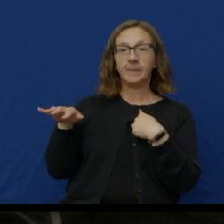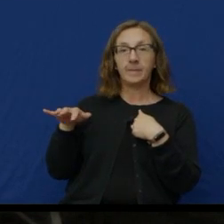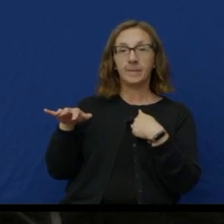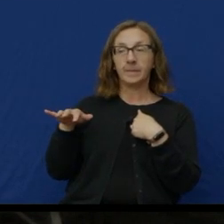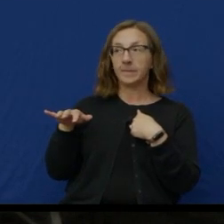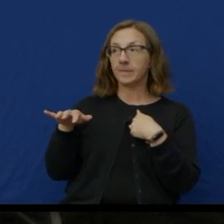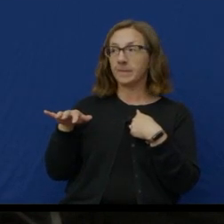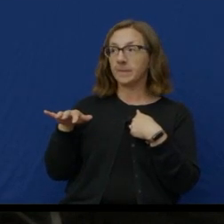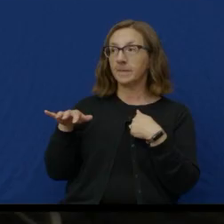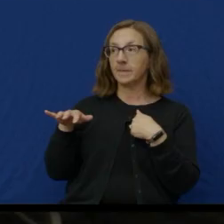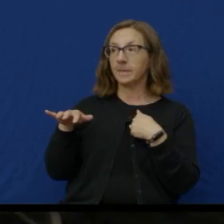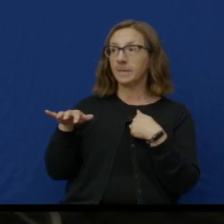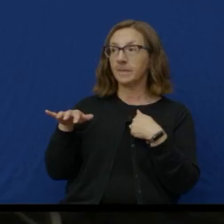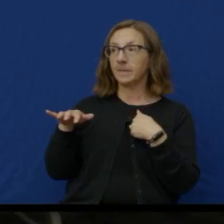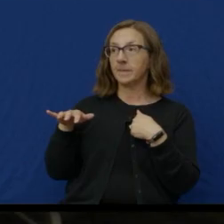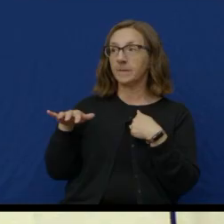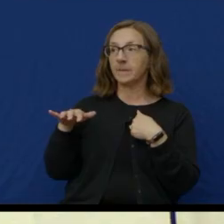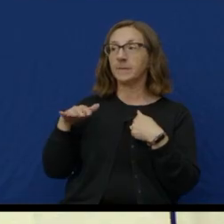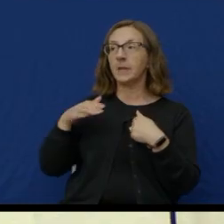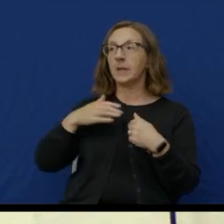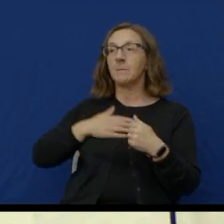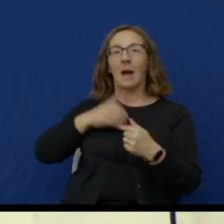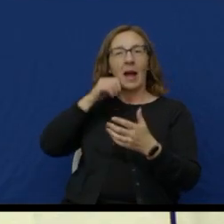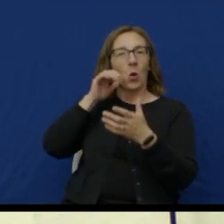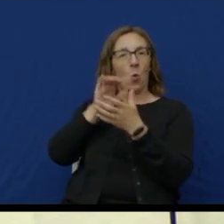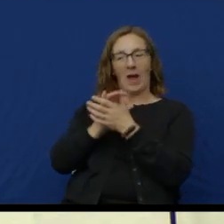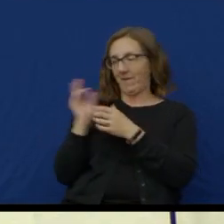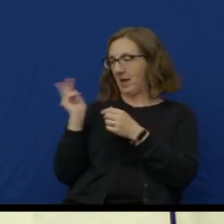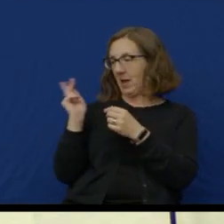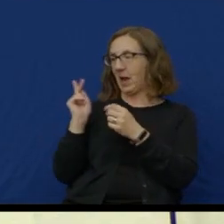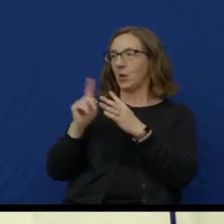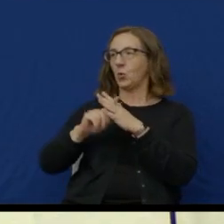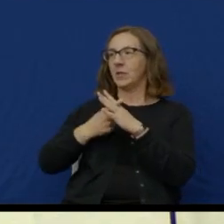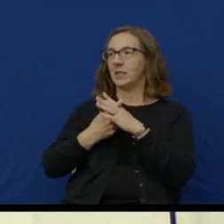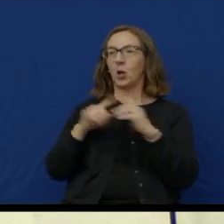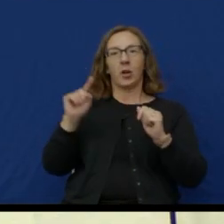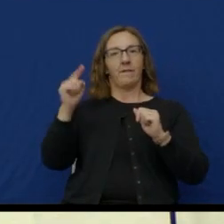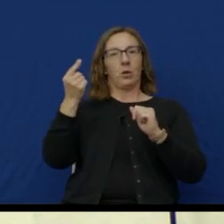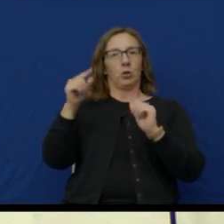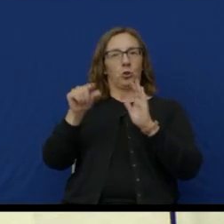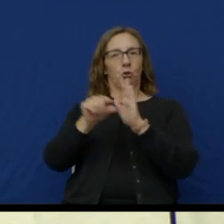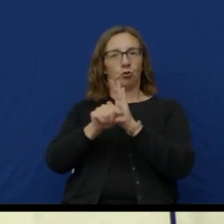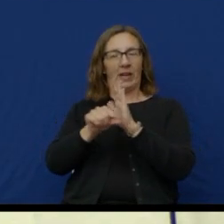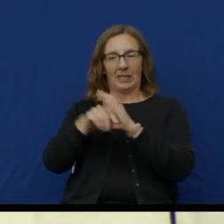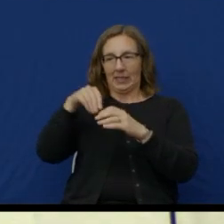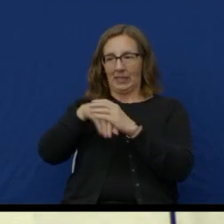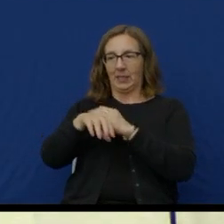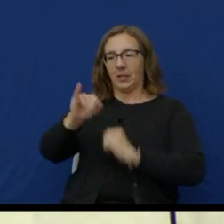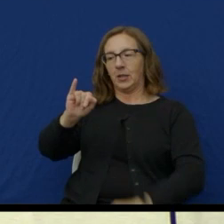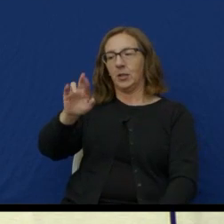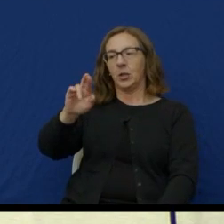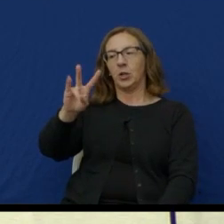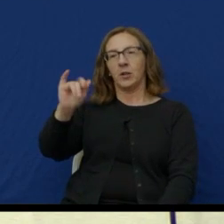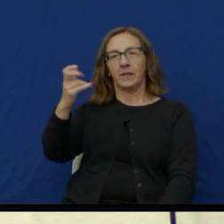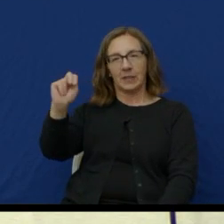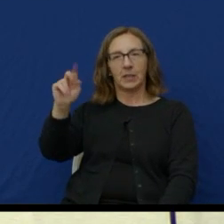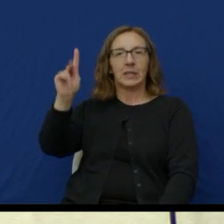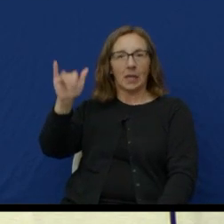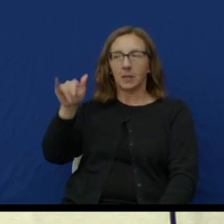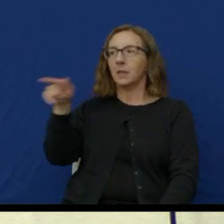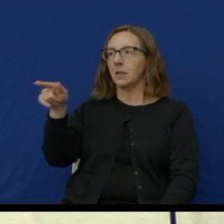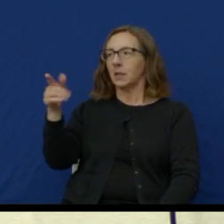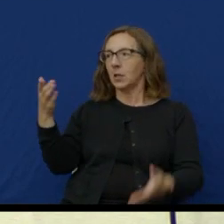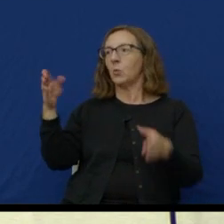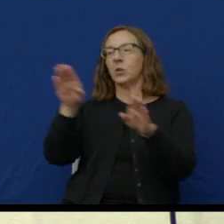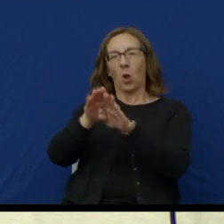Arlington, my wife and I started first grade in Arlington, Kentucky, in a school. It was closed later and became an